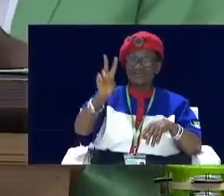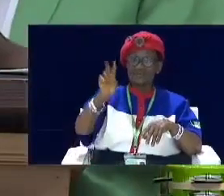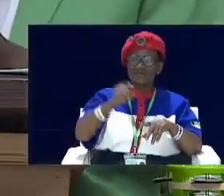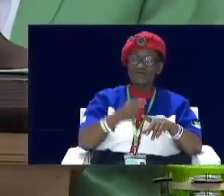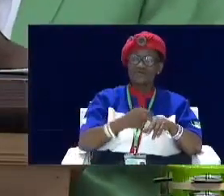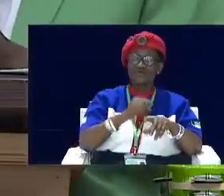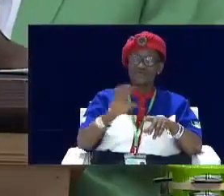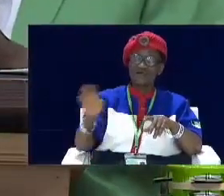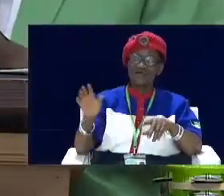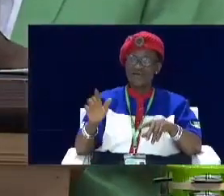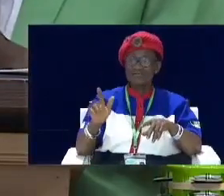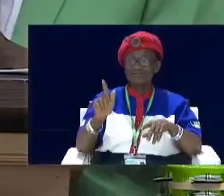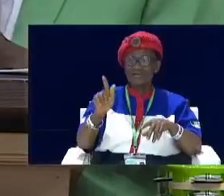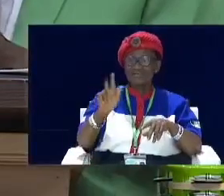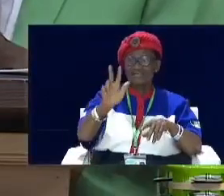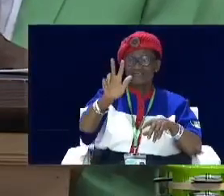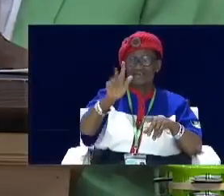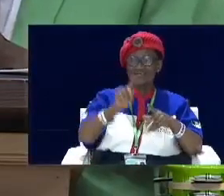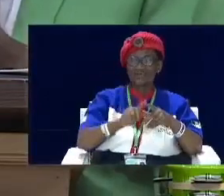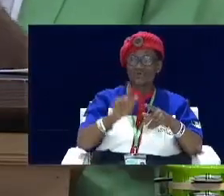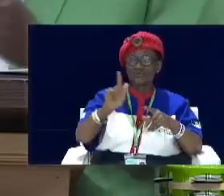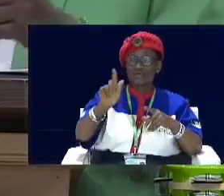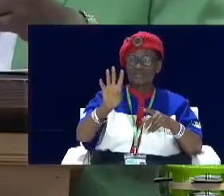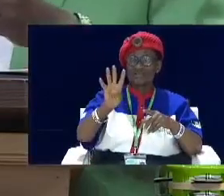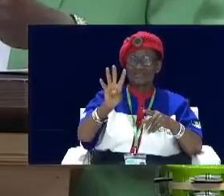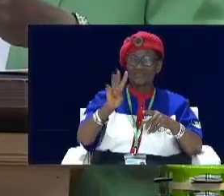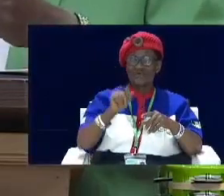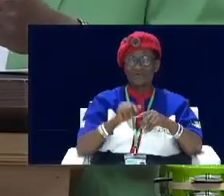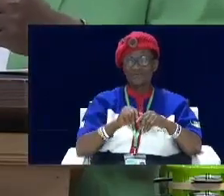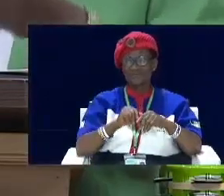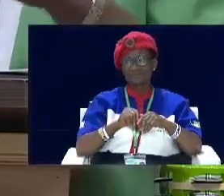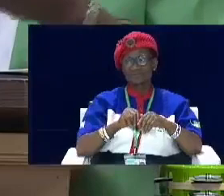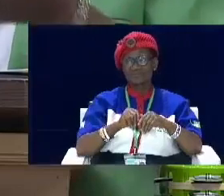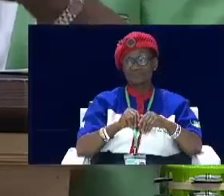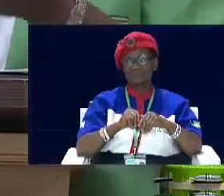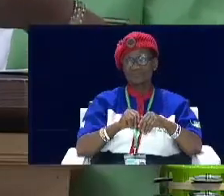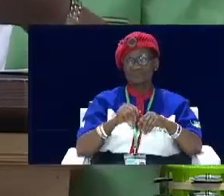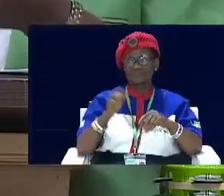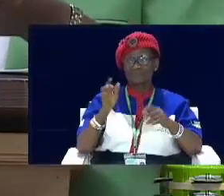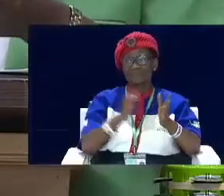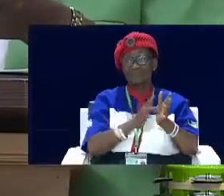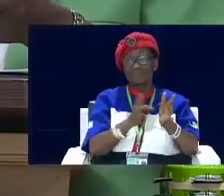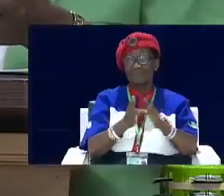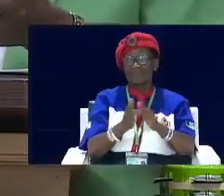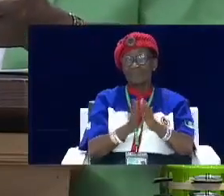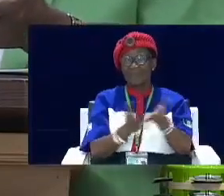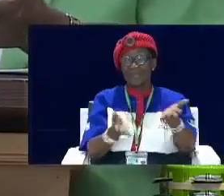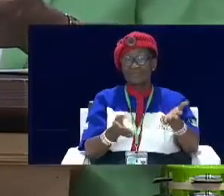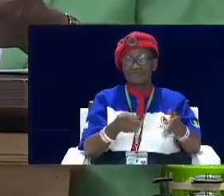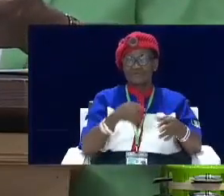23 to 24. Lati ese iketalelogun de ikerinlelogun. The Bible says as